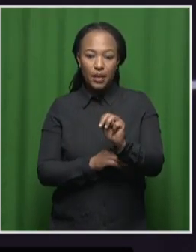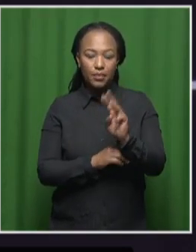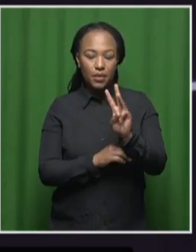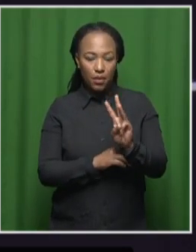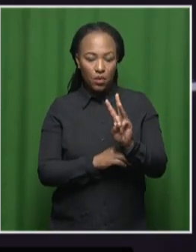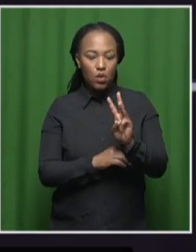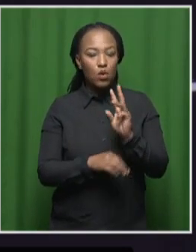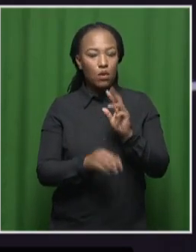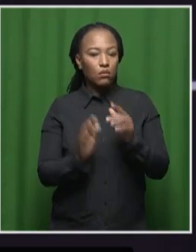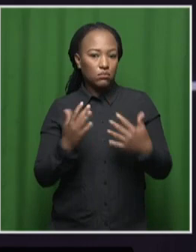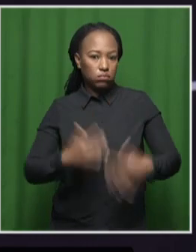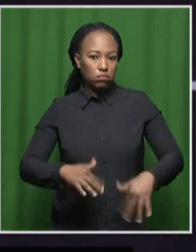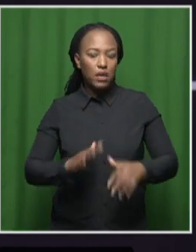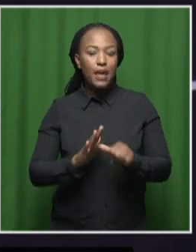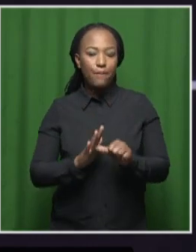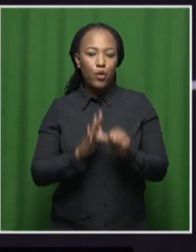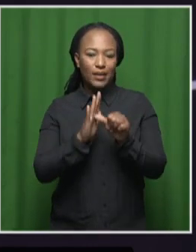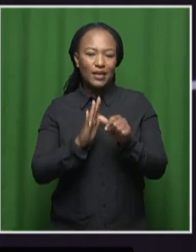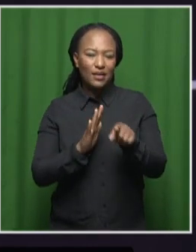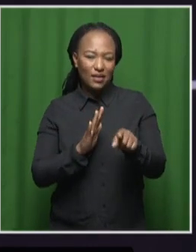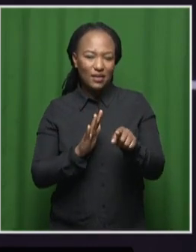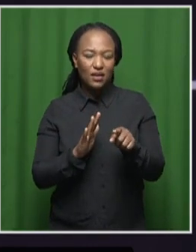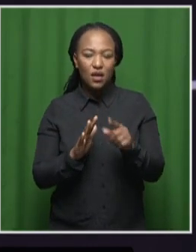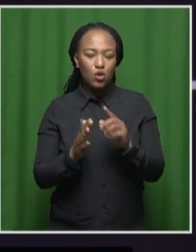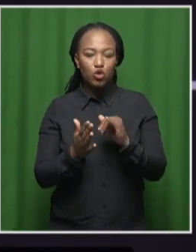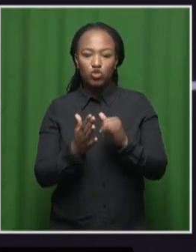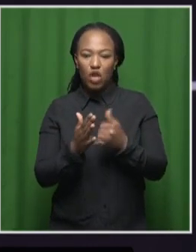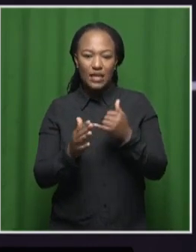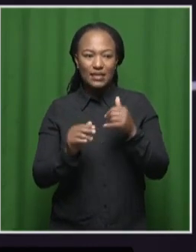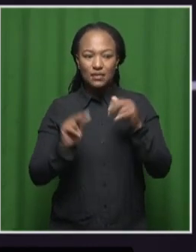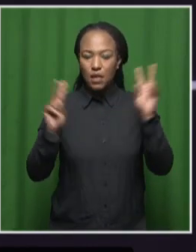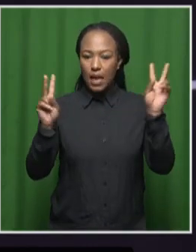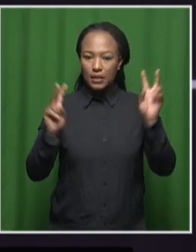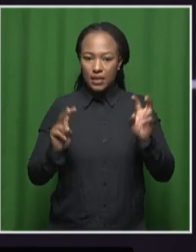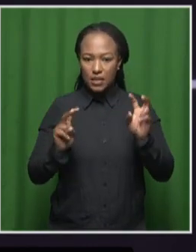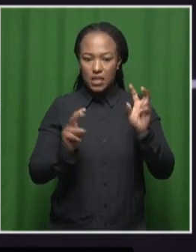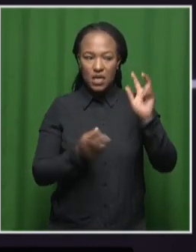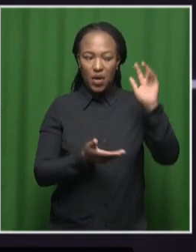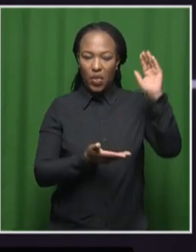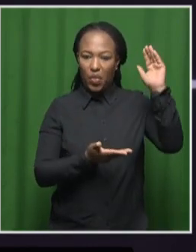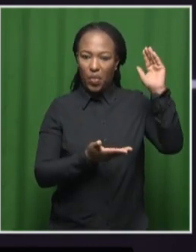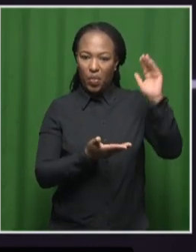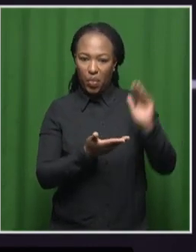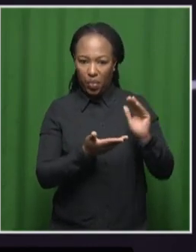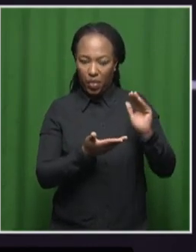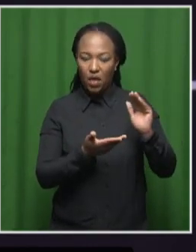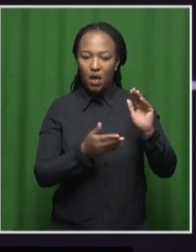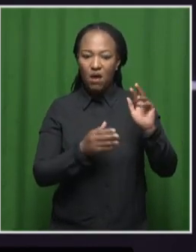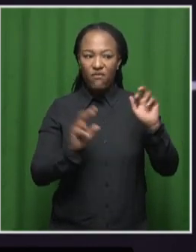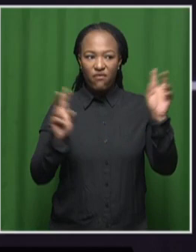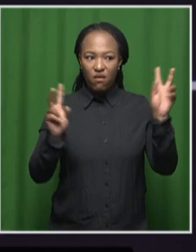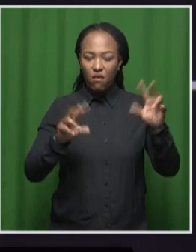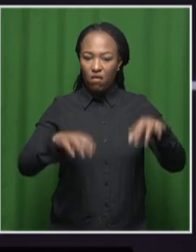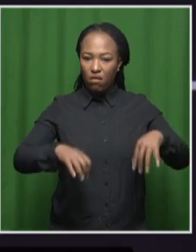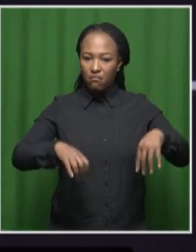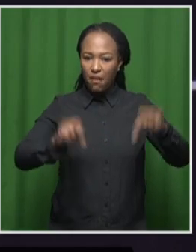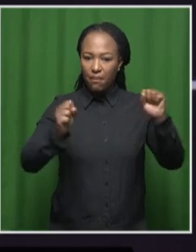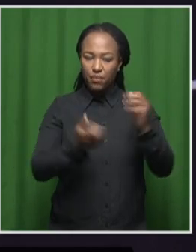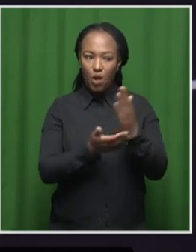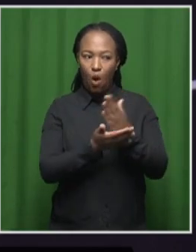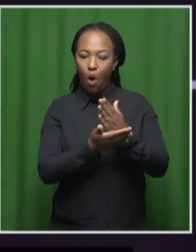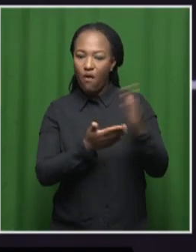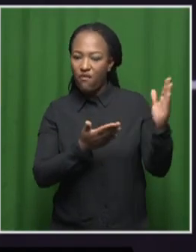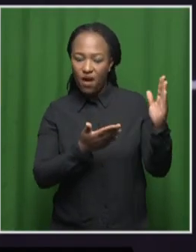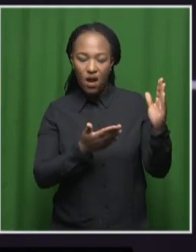time, because it's not just about dealing with load shedding, but it's also the fact that we need extra capacity because,